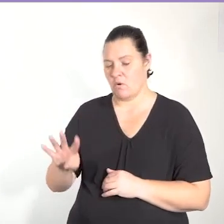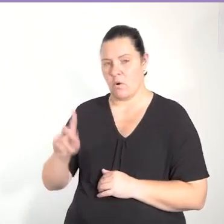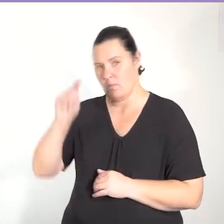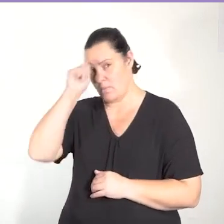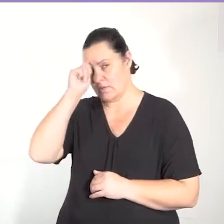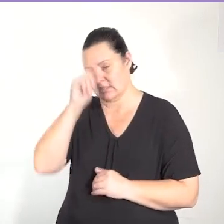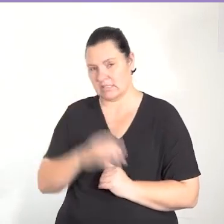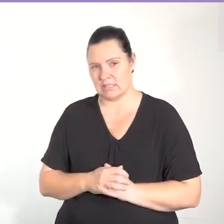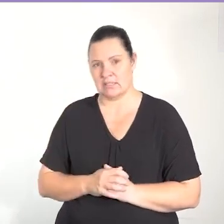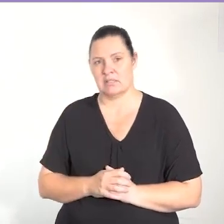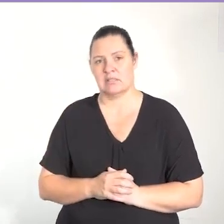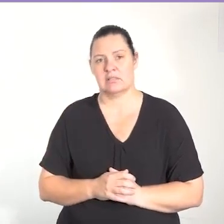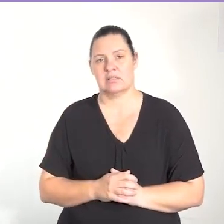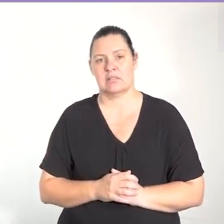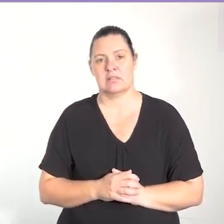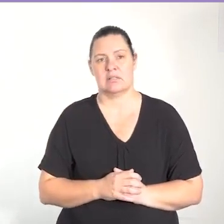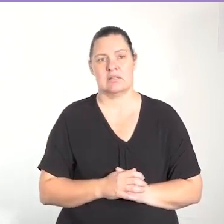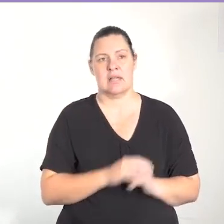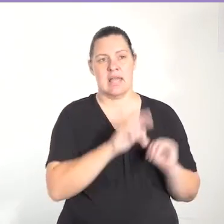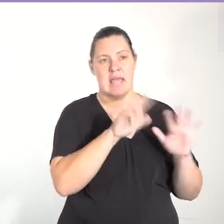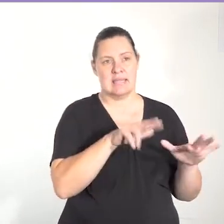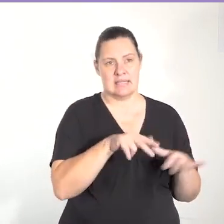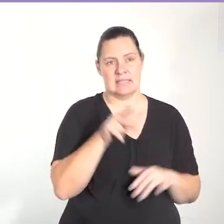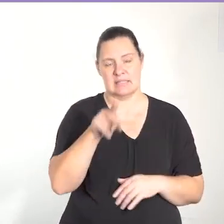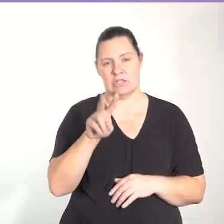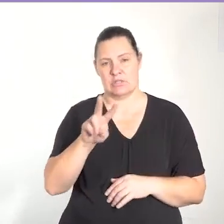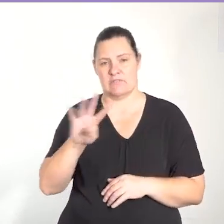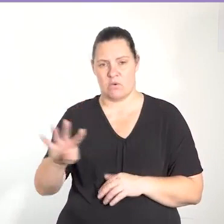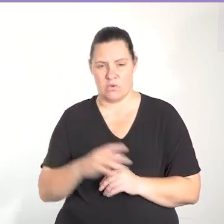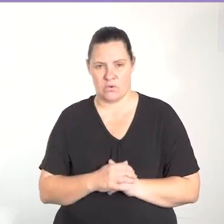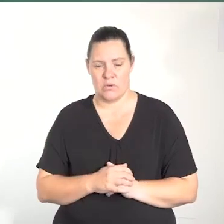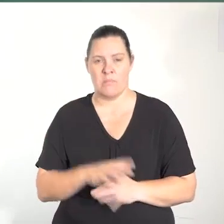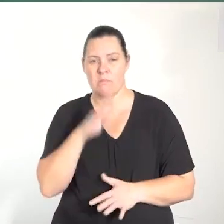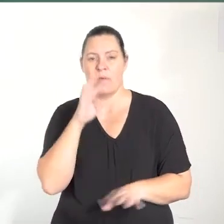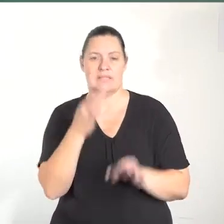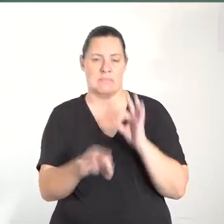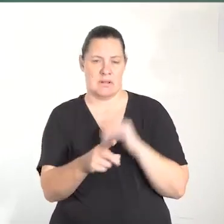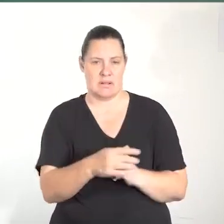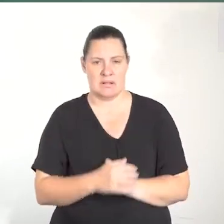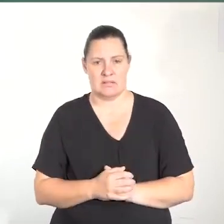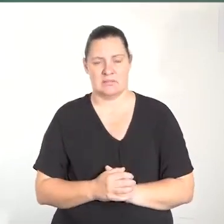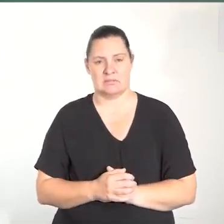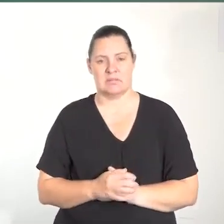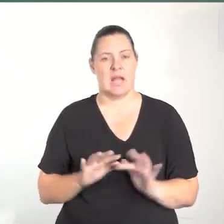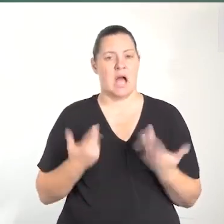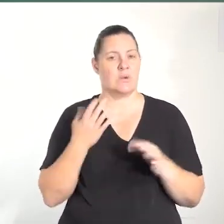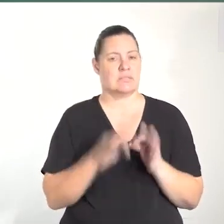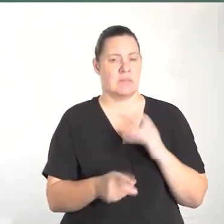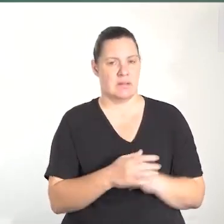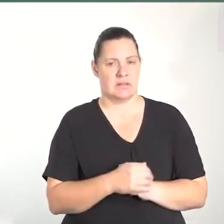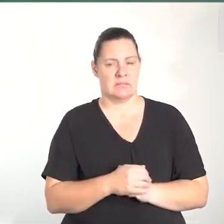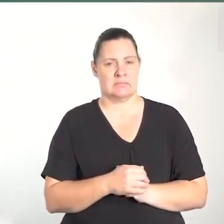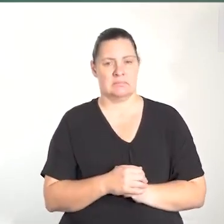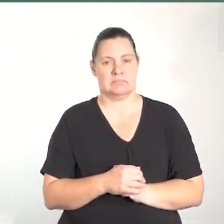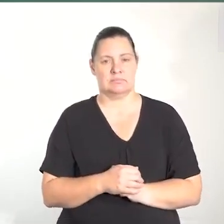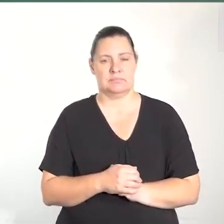24 boys. That ratio is 18 is to 24. But we need to simplify that. How do we simplify